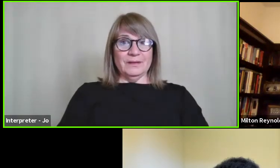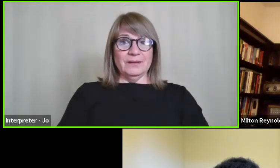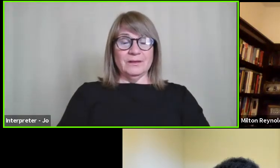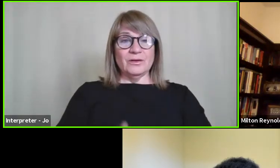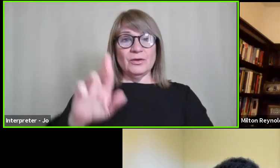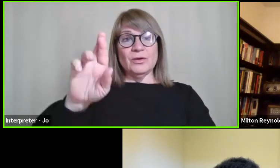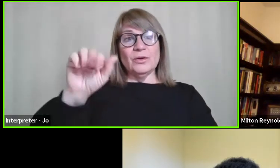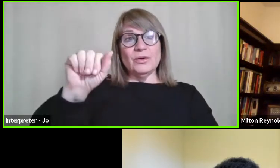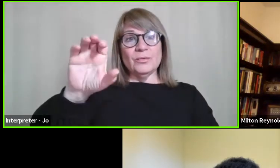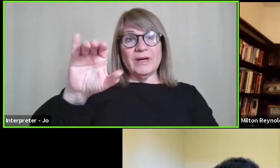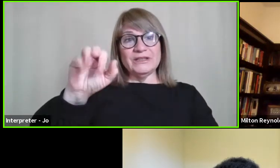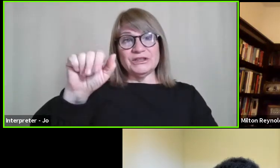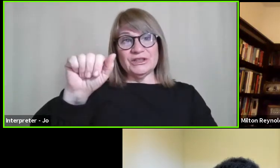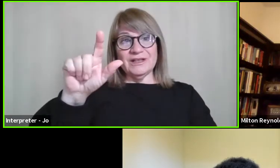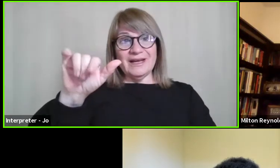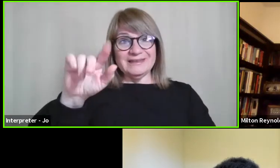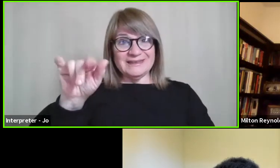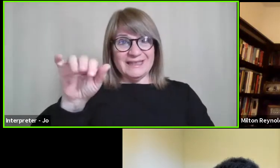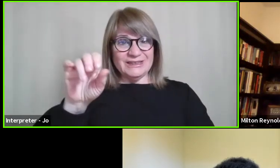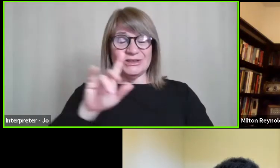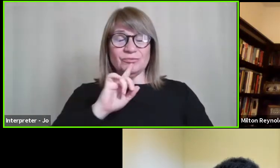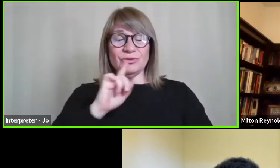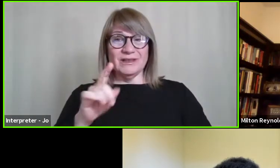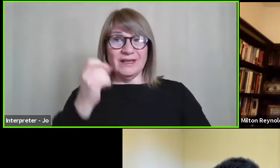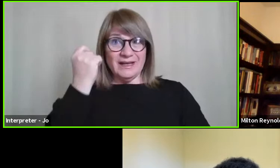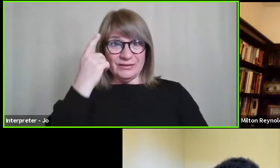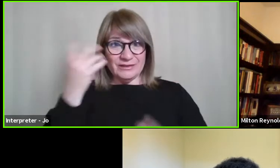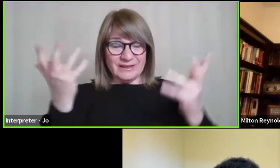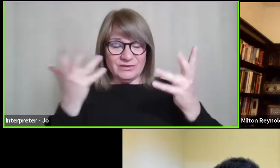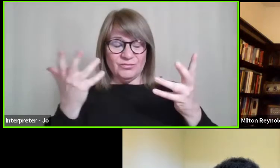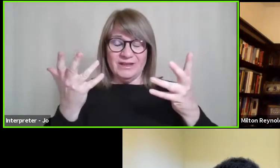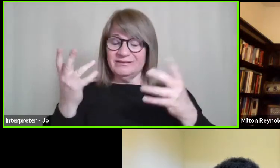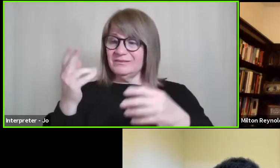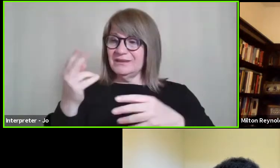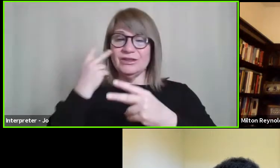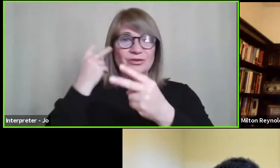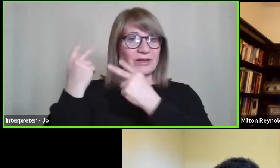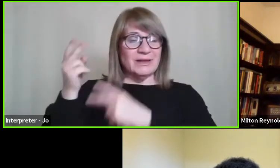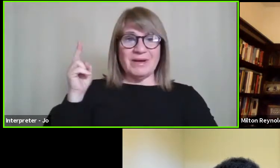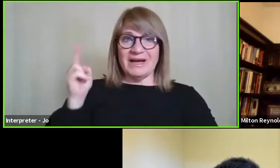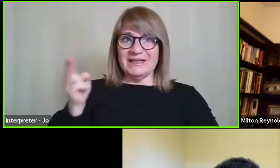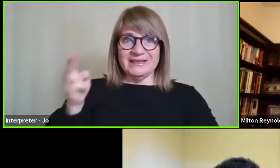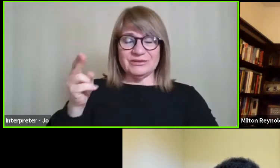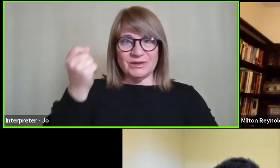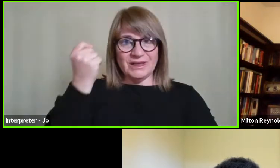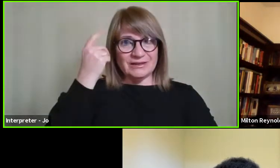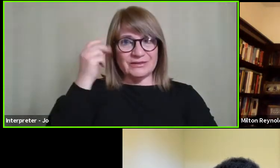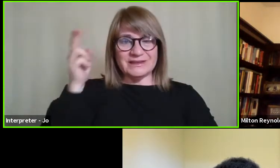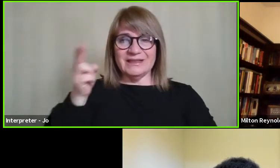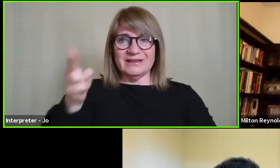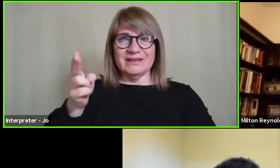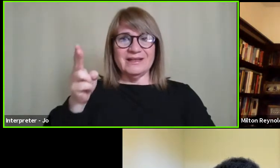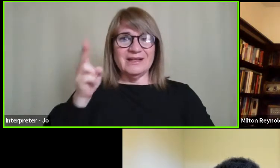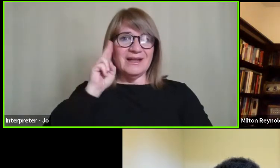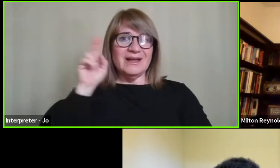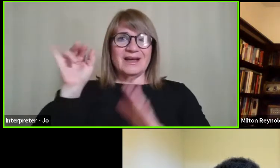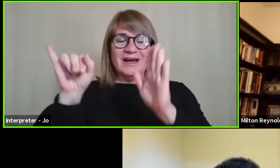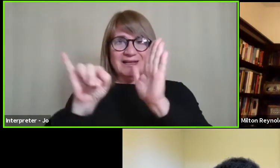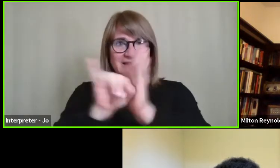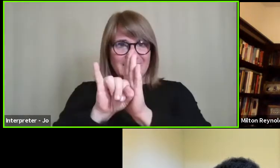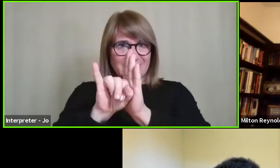understanding of the history because that that idea of our identities as being universal is historically